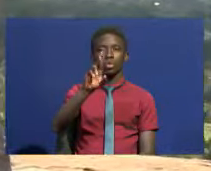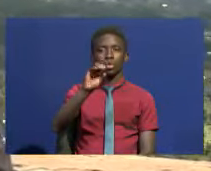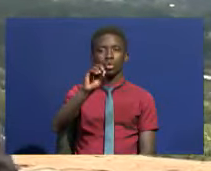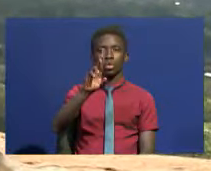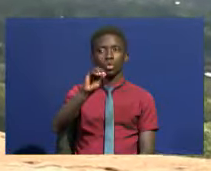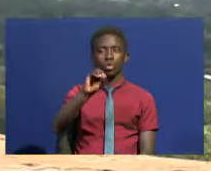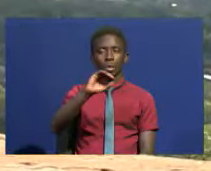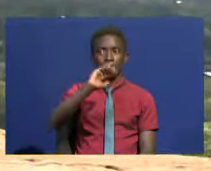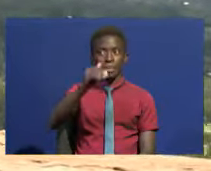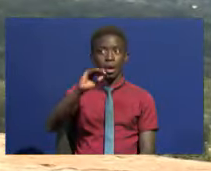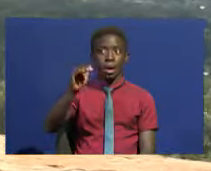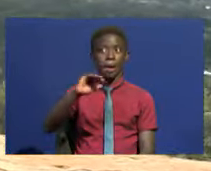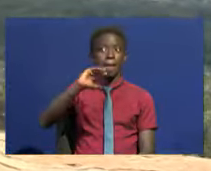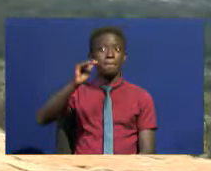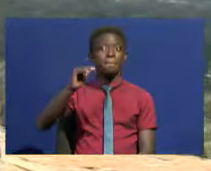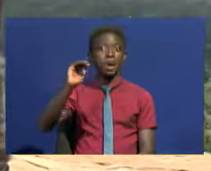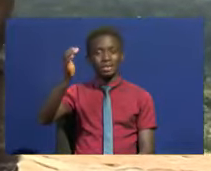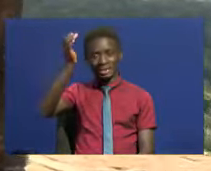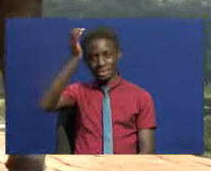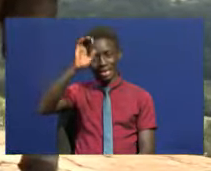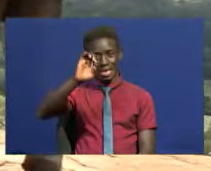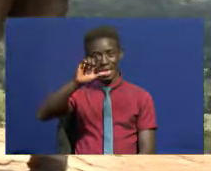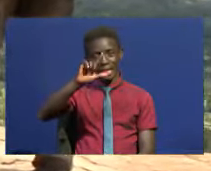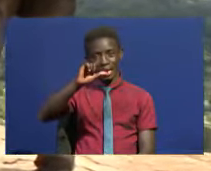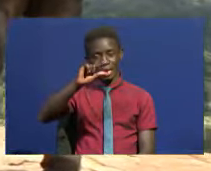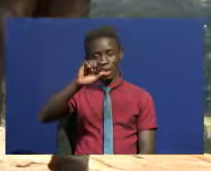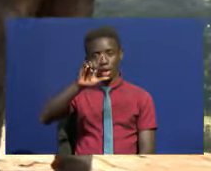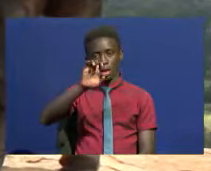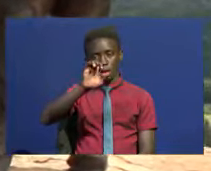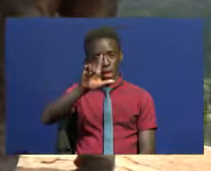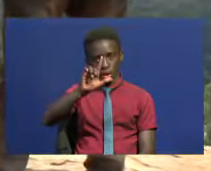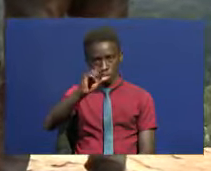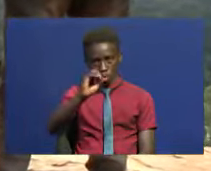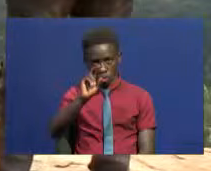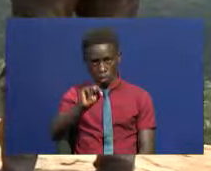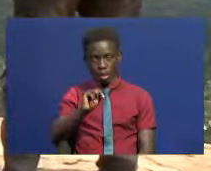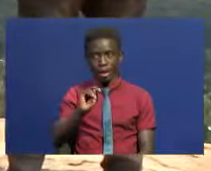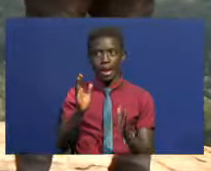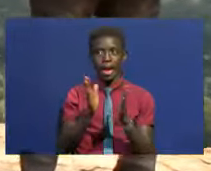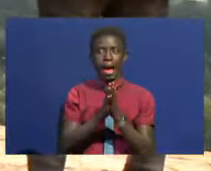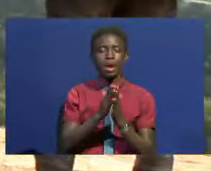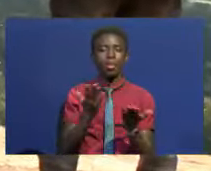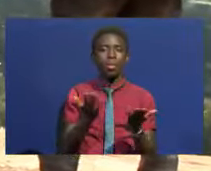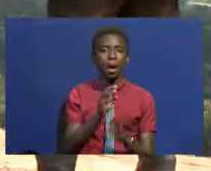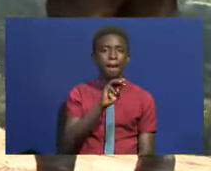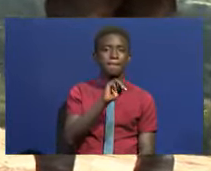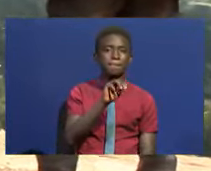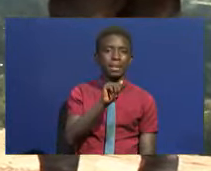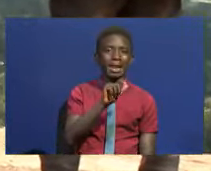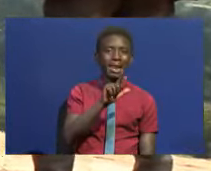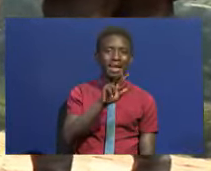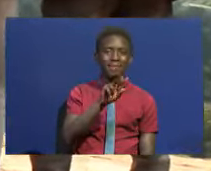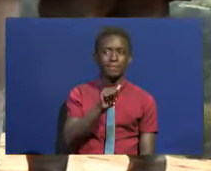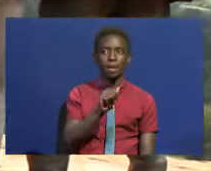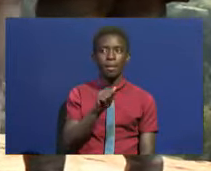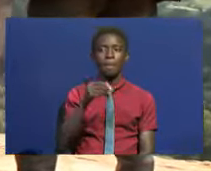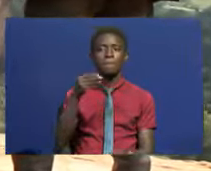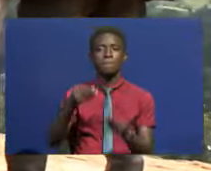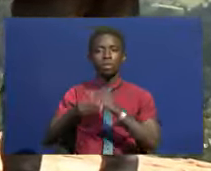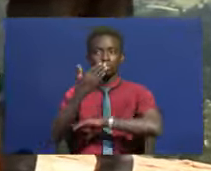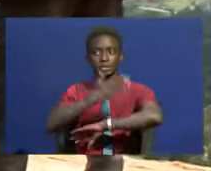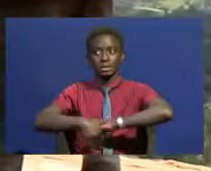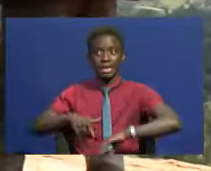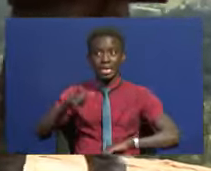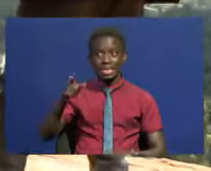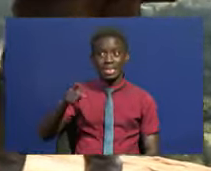and Bungoma, and the far-reaching landscapes of Malaba and Busia. The journey through the mountain is not just a